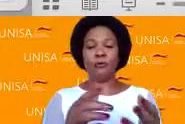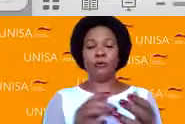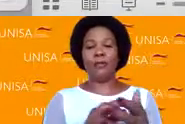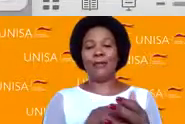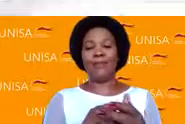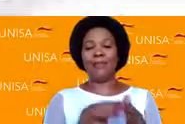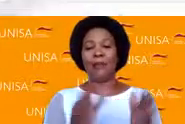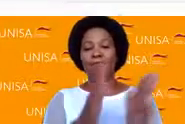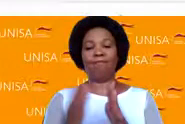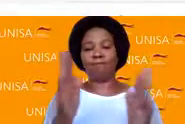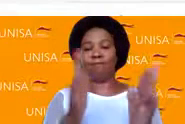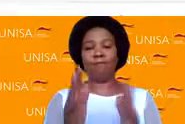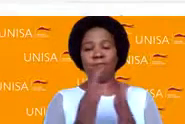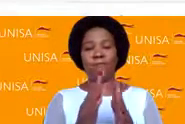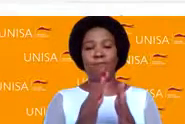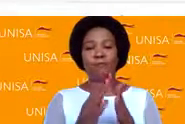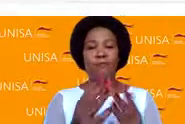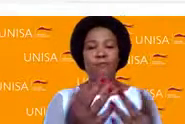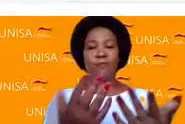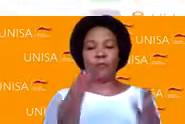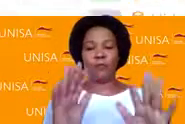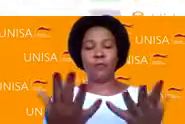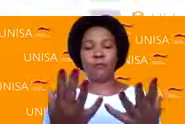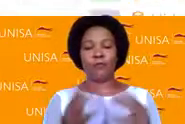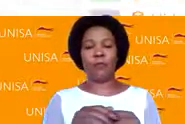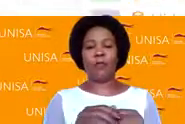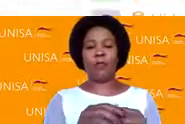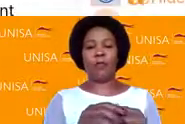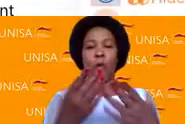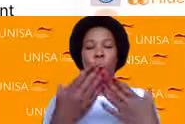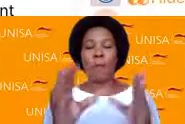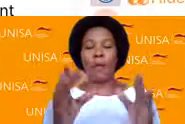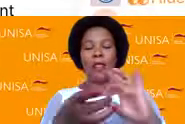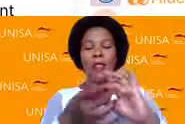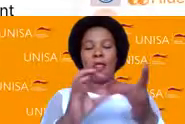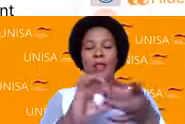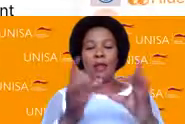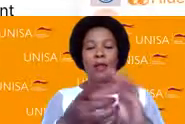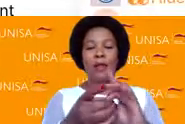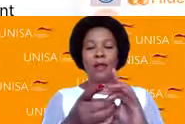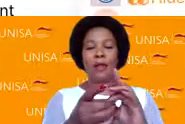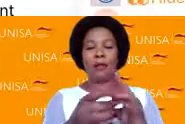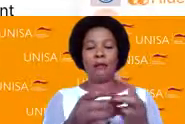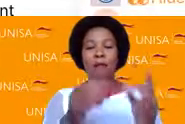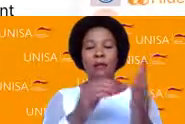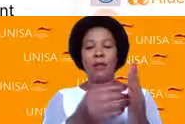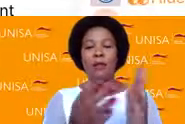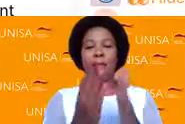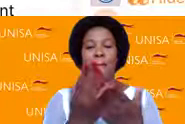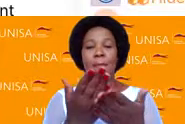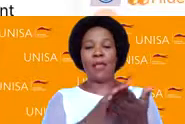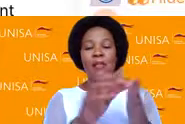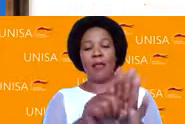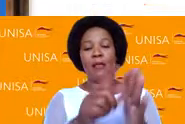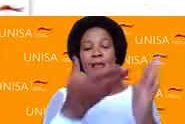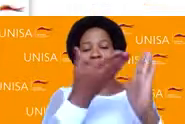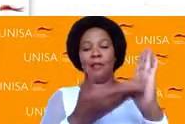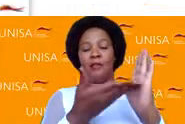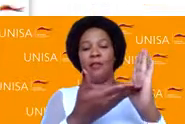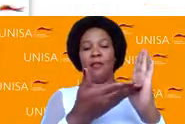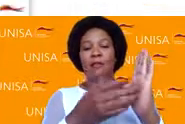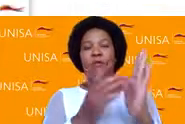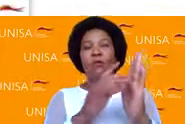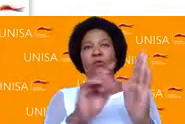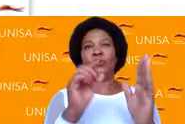So if you visit open up the link, you should come to a page like this one. And all you need to